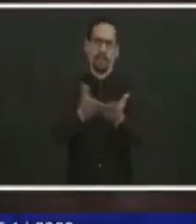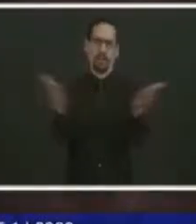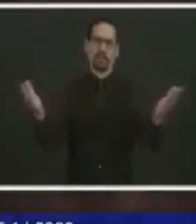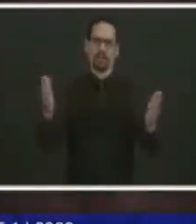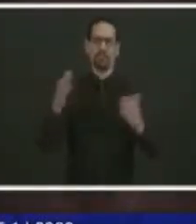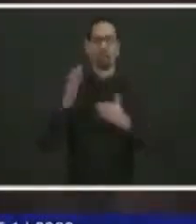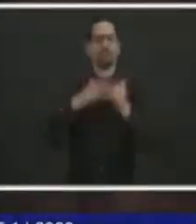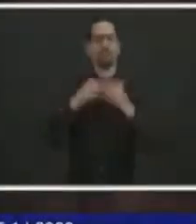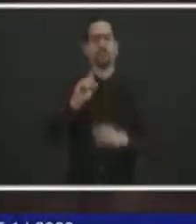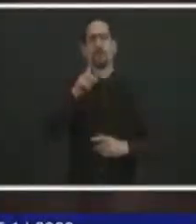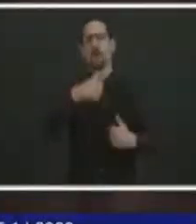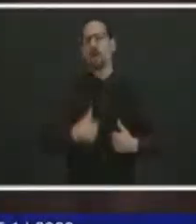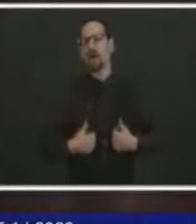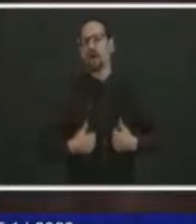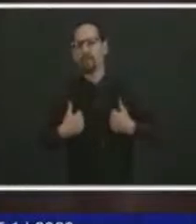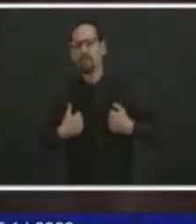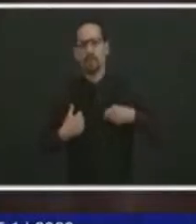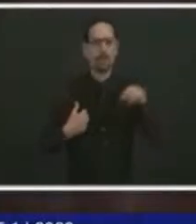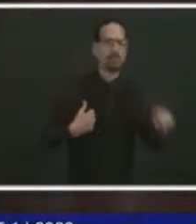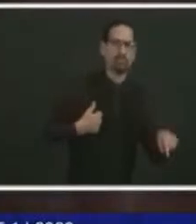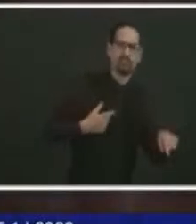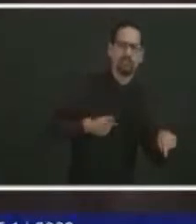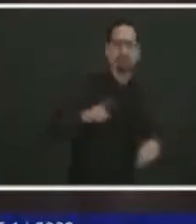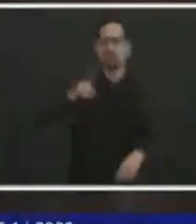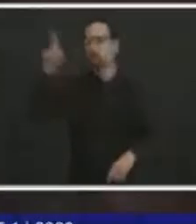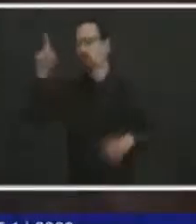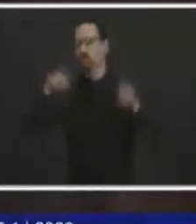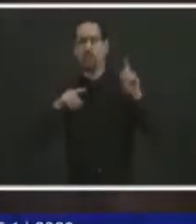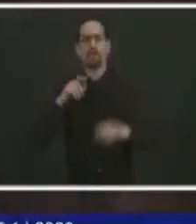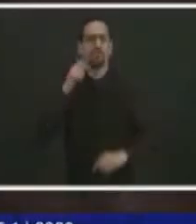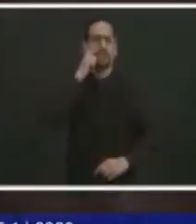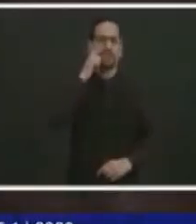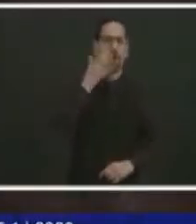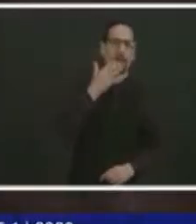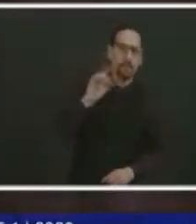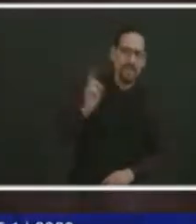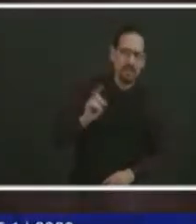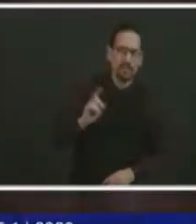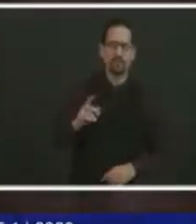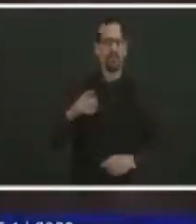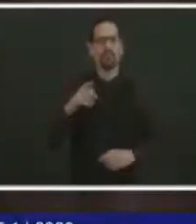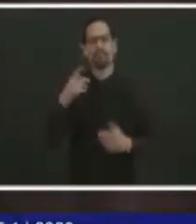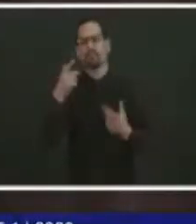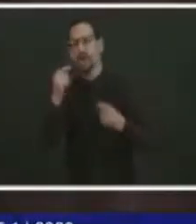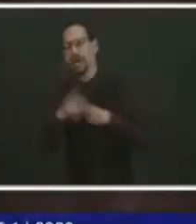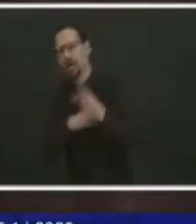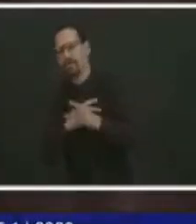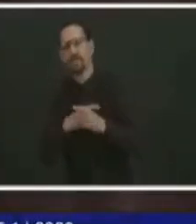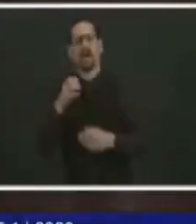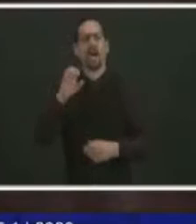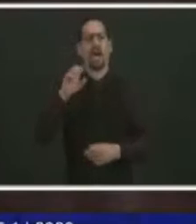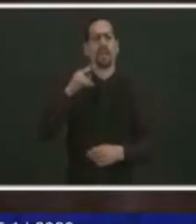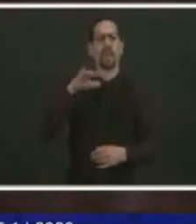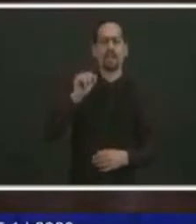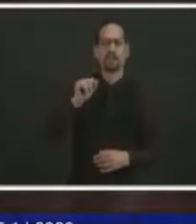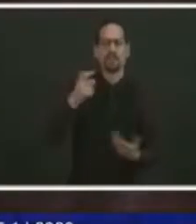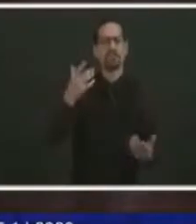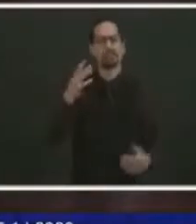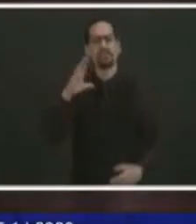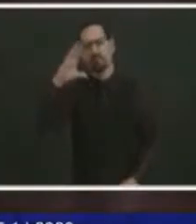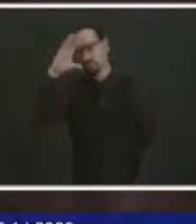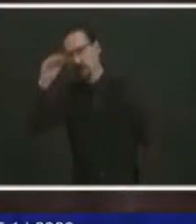is, no matter what their race is, no matter what their ethnicity is, sexual orientation,